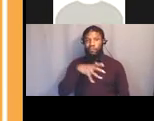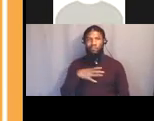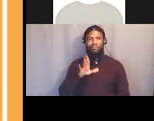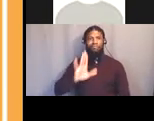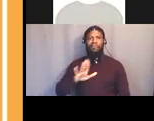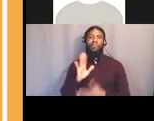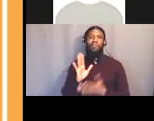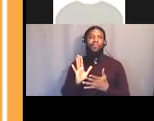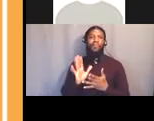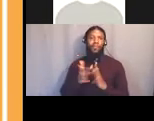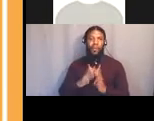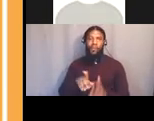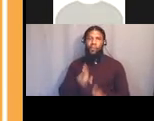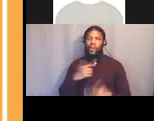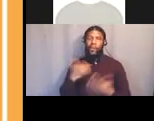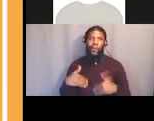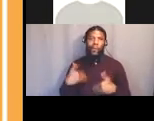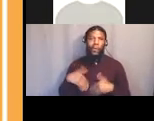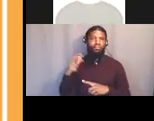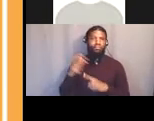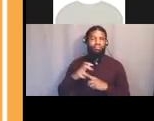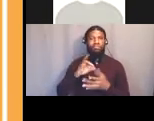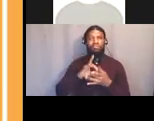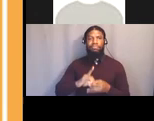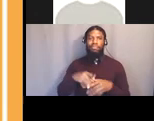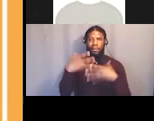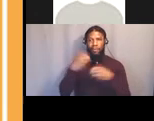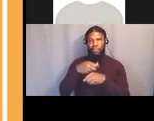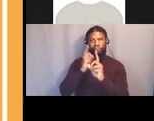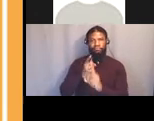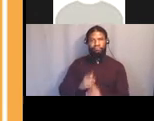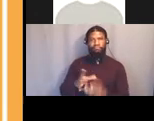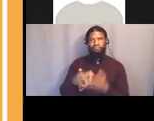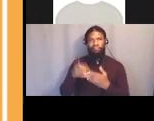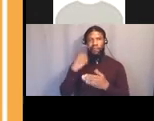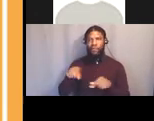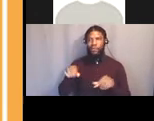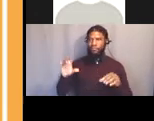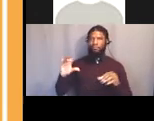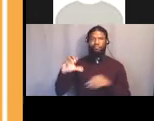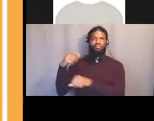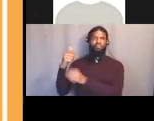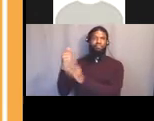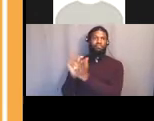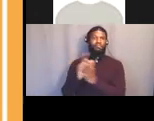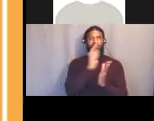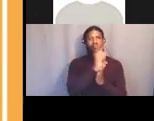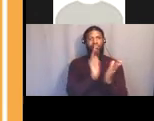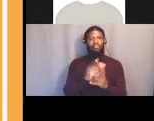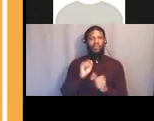and guides on CAPTA CARA that may be helpful to getting the sort of quick and dirty on that federal legislation.